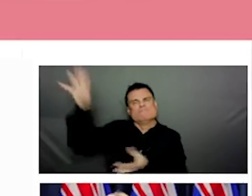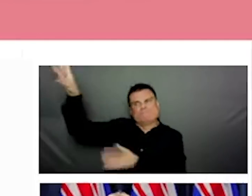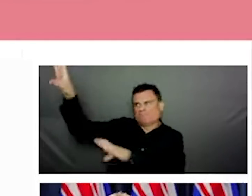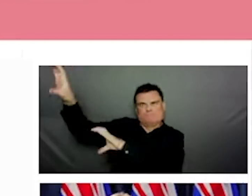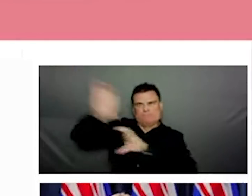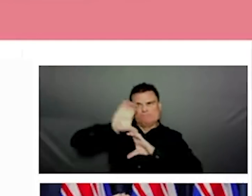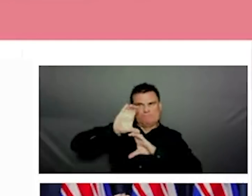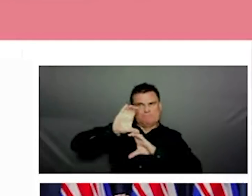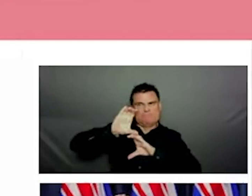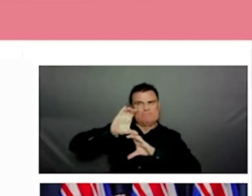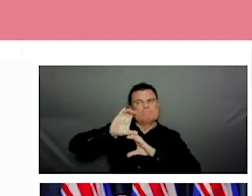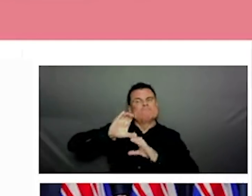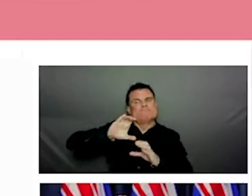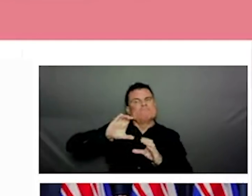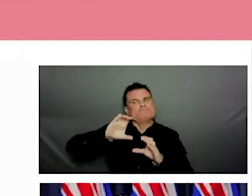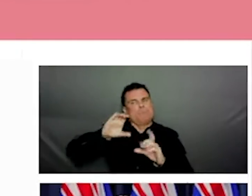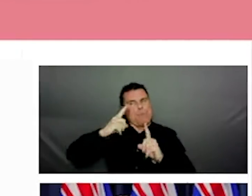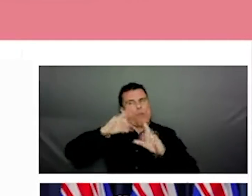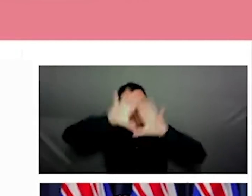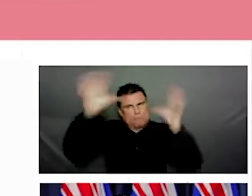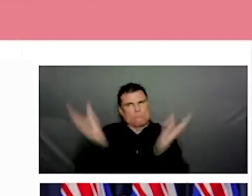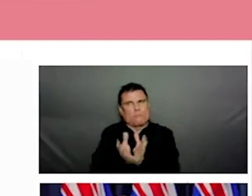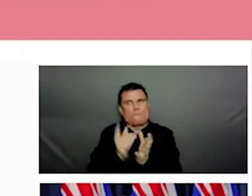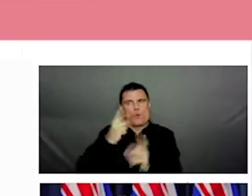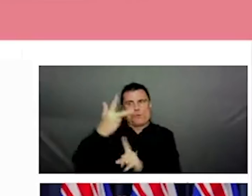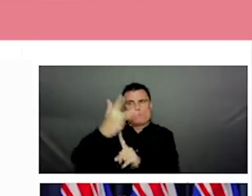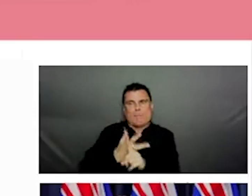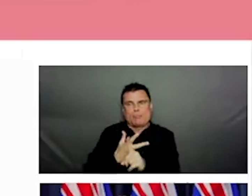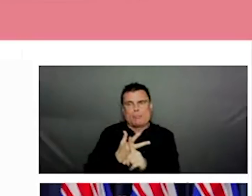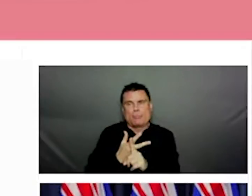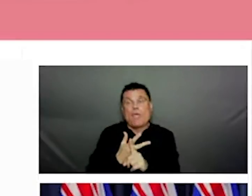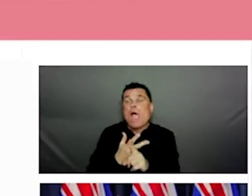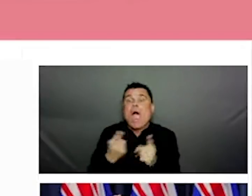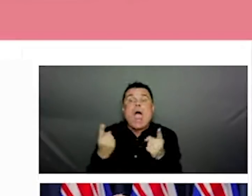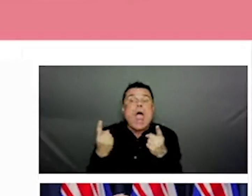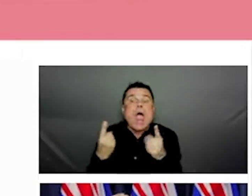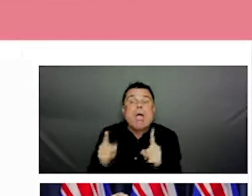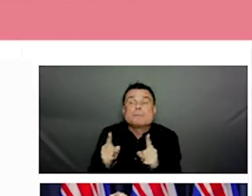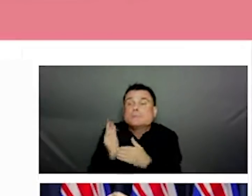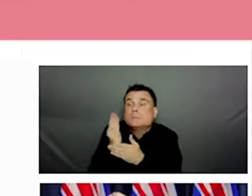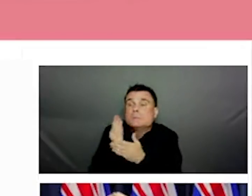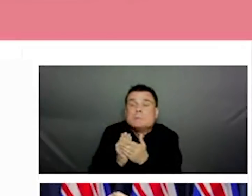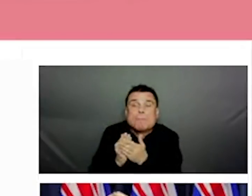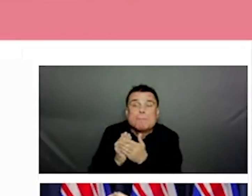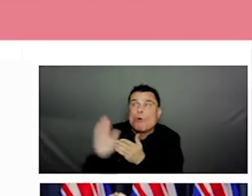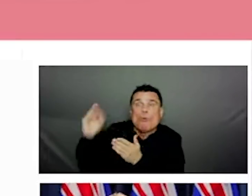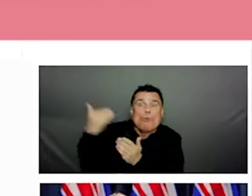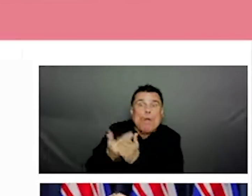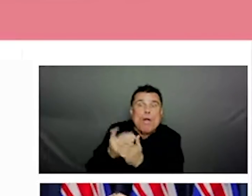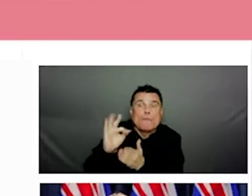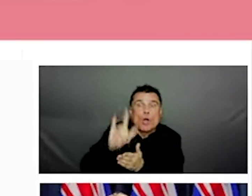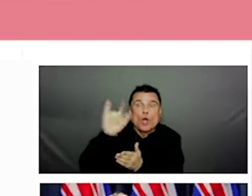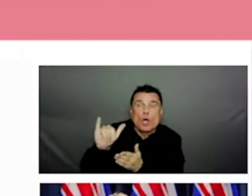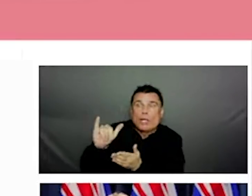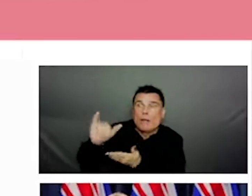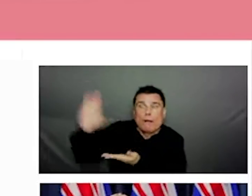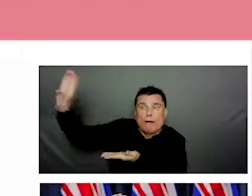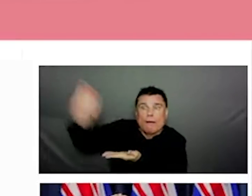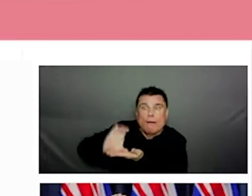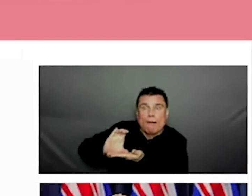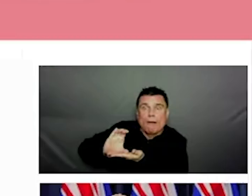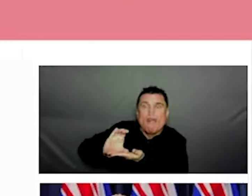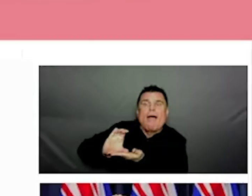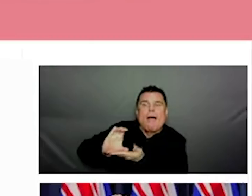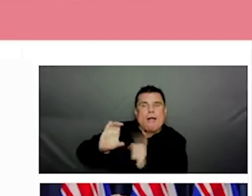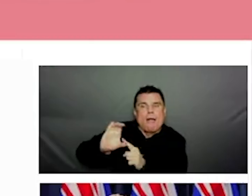months. Some of it just came early in December. So our focus for the next month till the end of